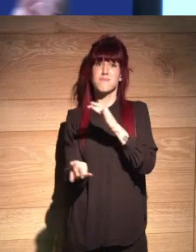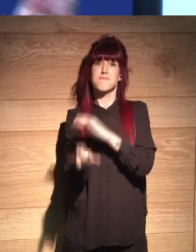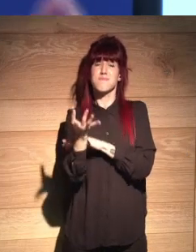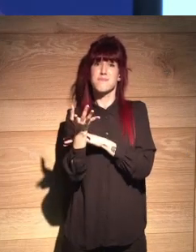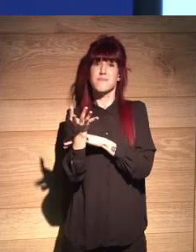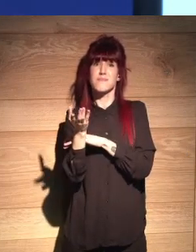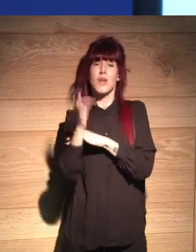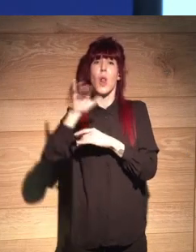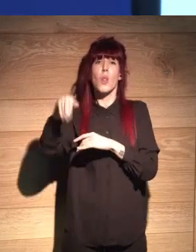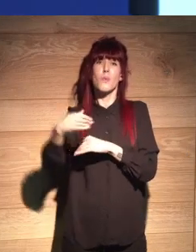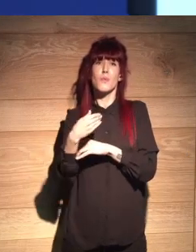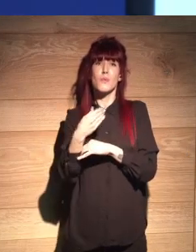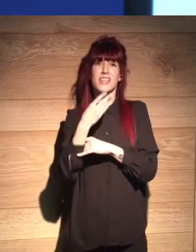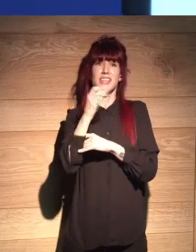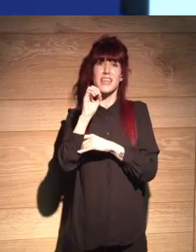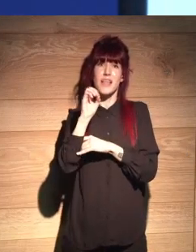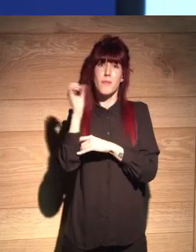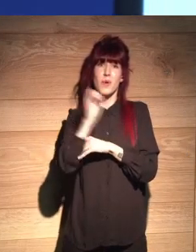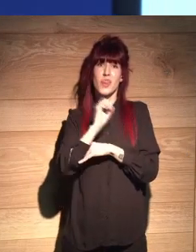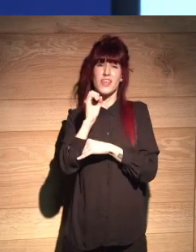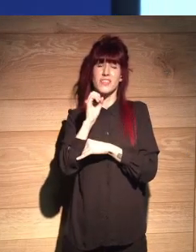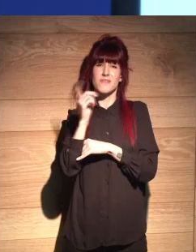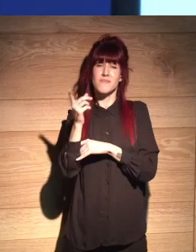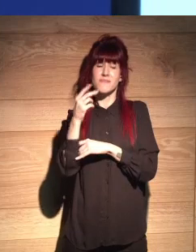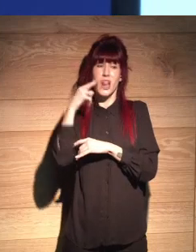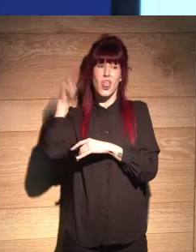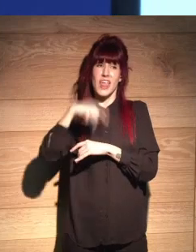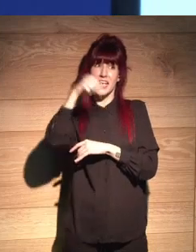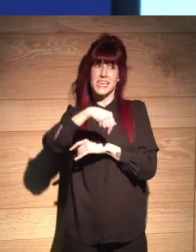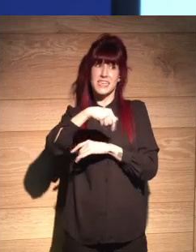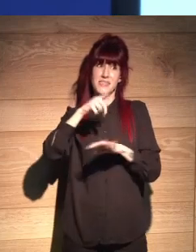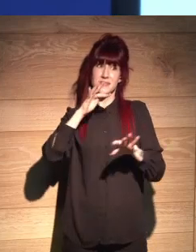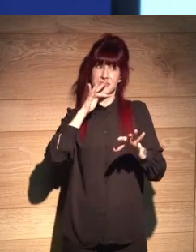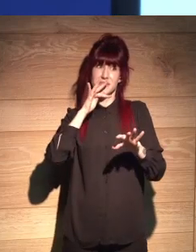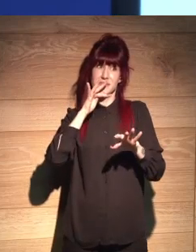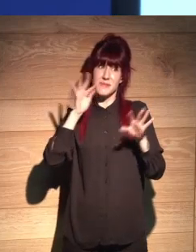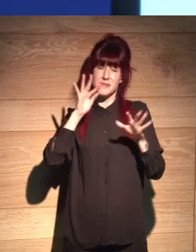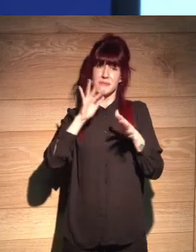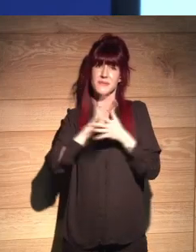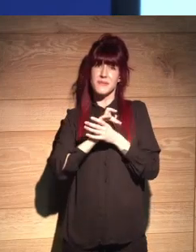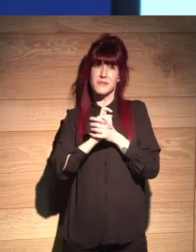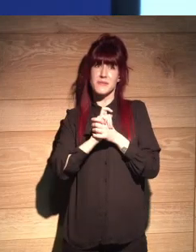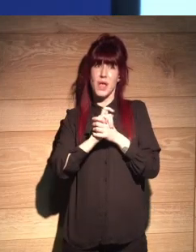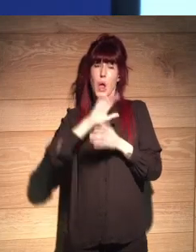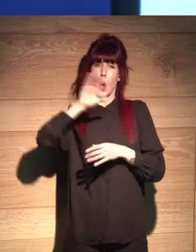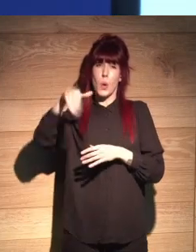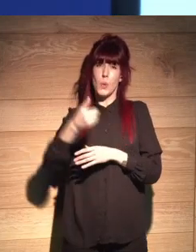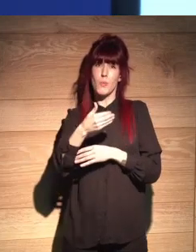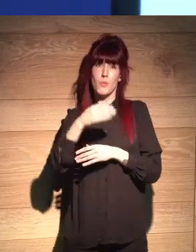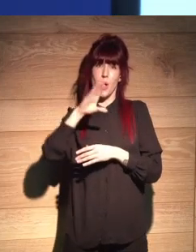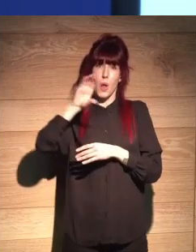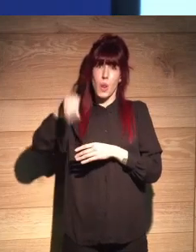I don't know if you recognize that before, but the 30% Club is